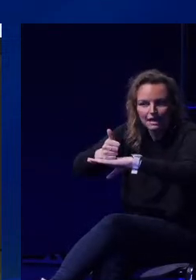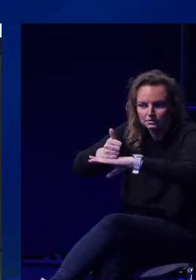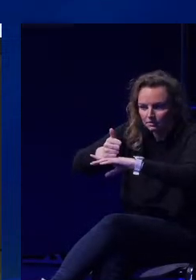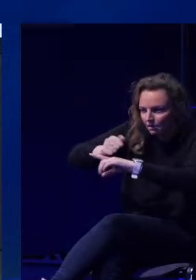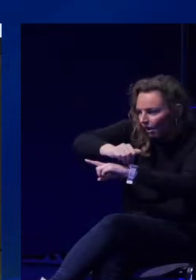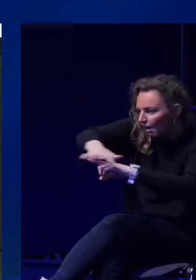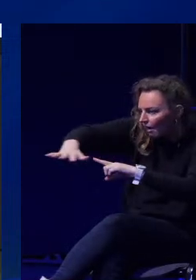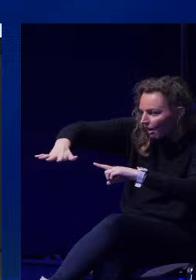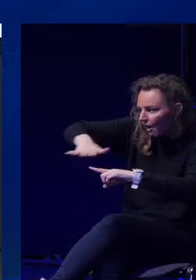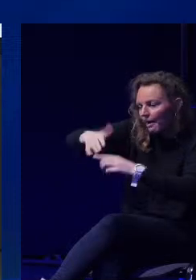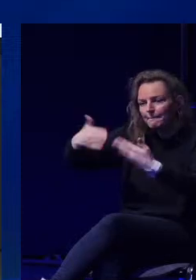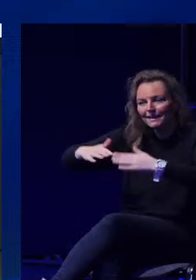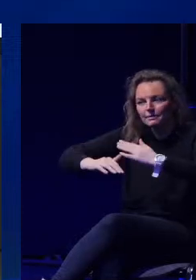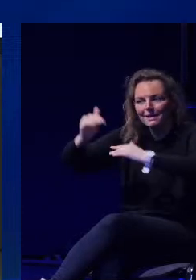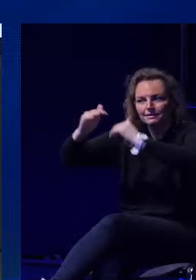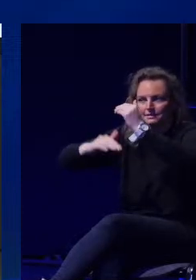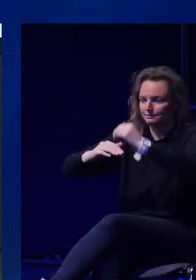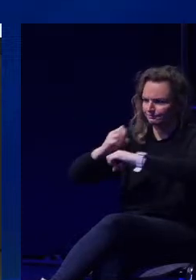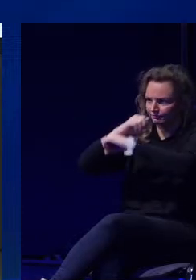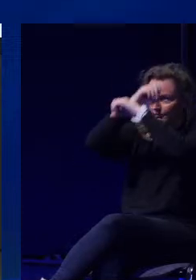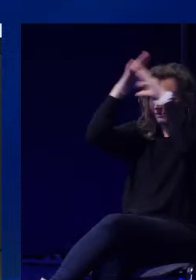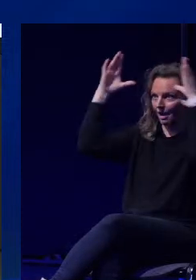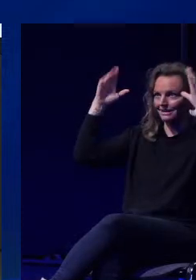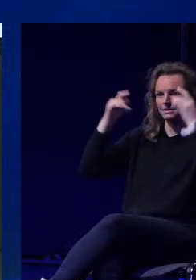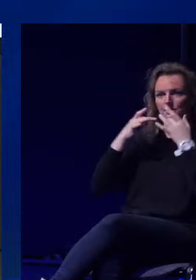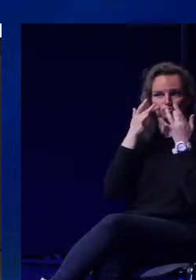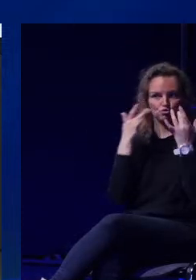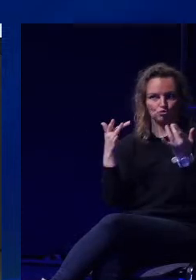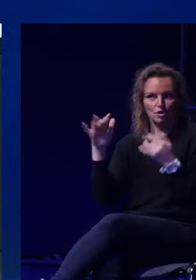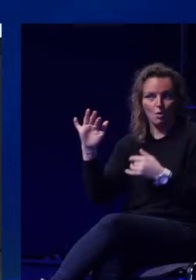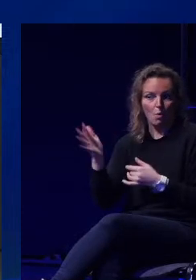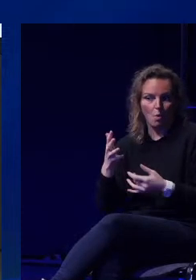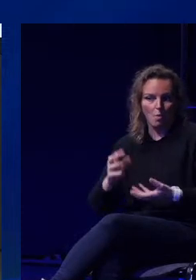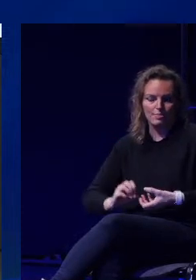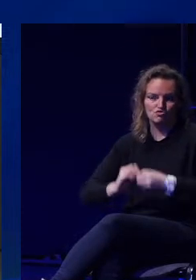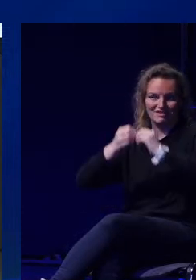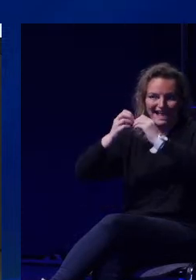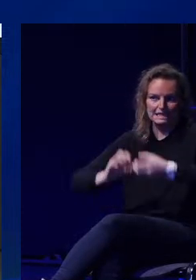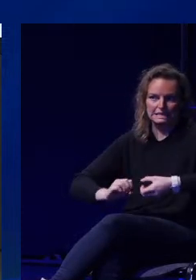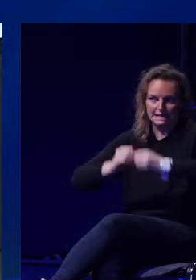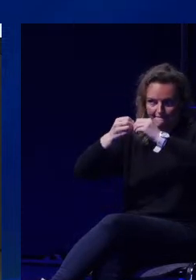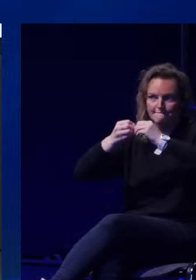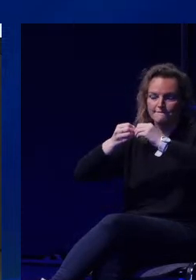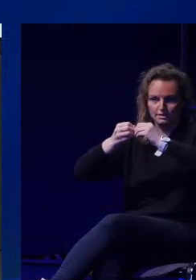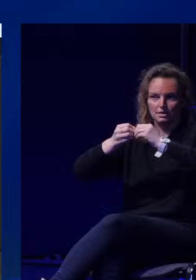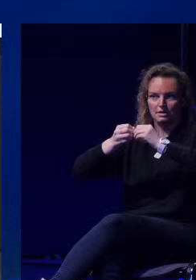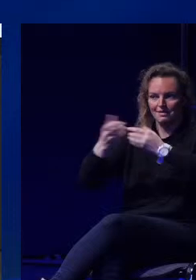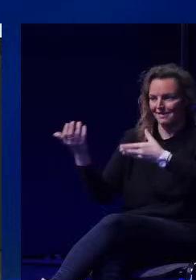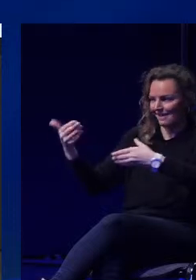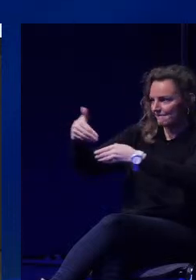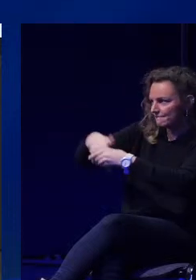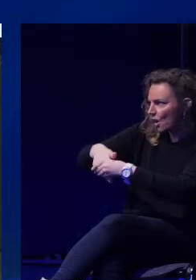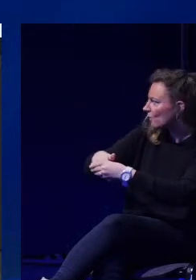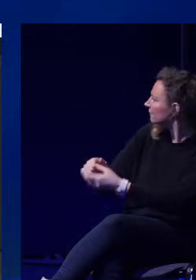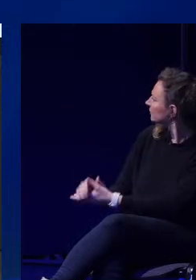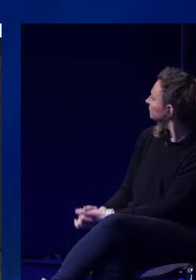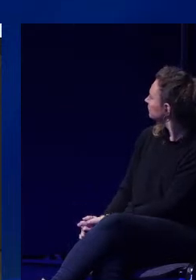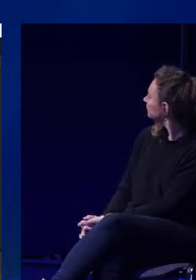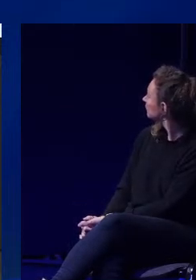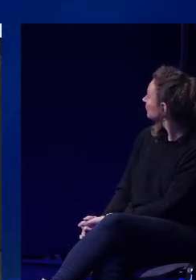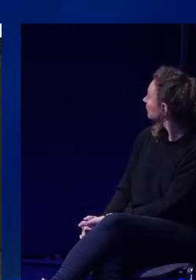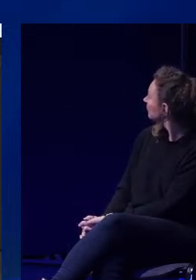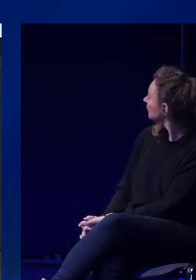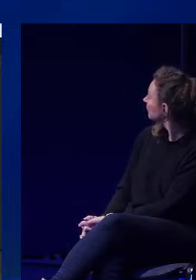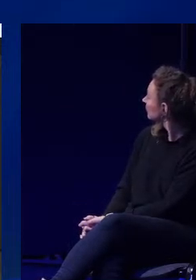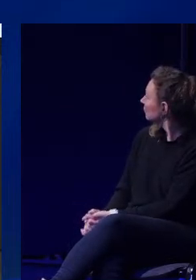idea of it is to show all the creative collaborators involved how much of the set you may need to build, where you